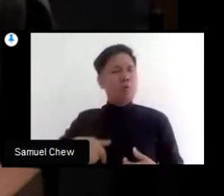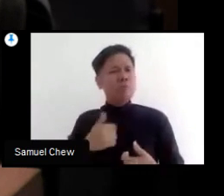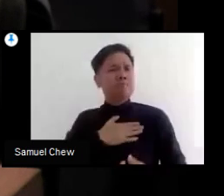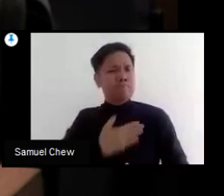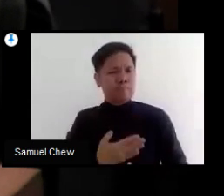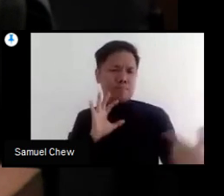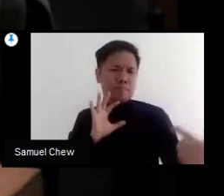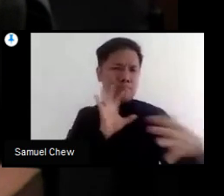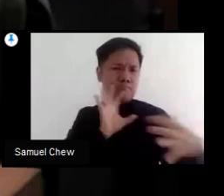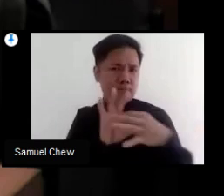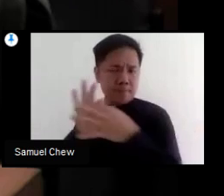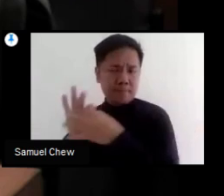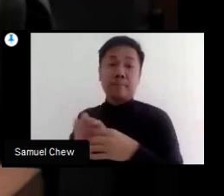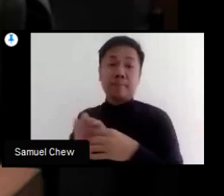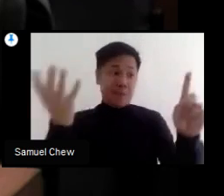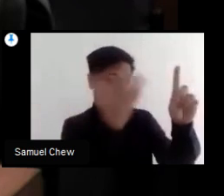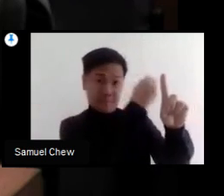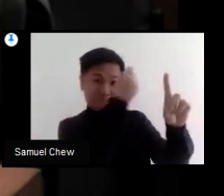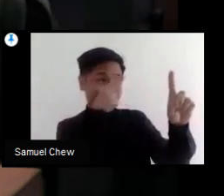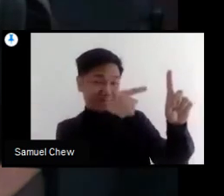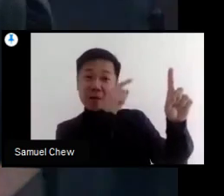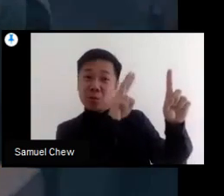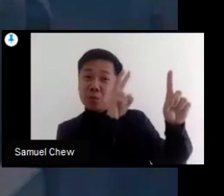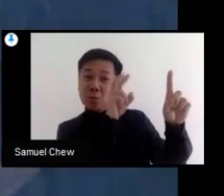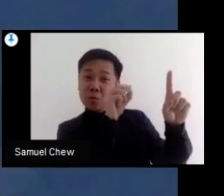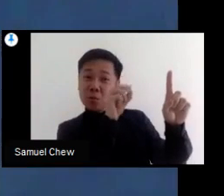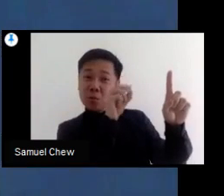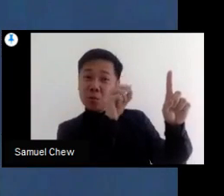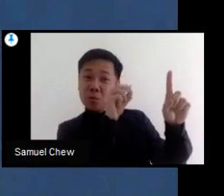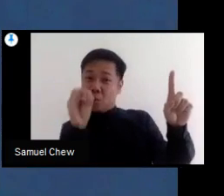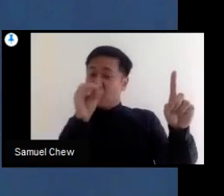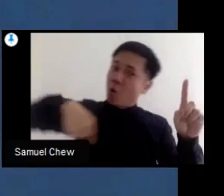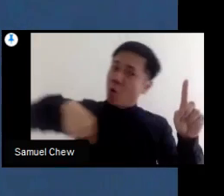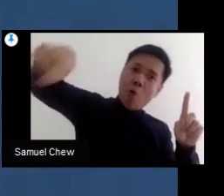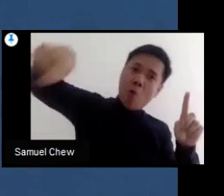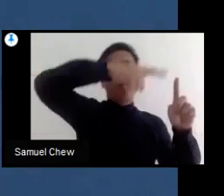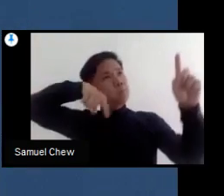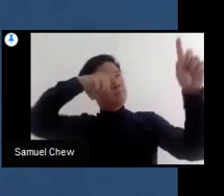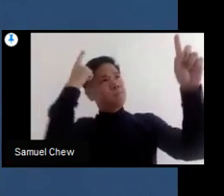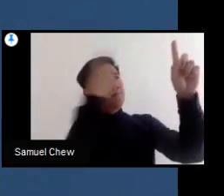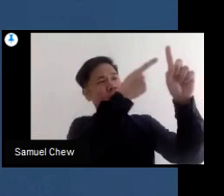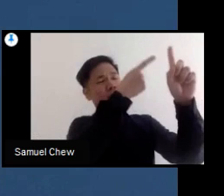2030 agenda and to promote the building of a community of shared future for mankind. Thank you for your attention.